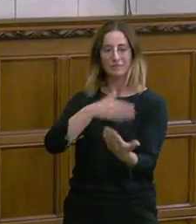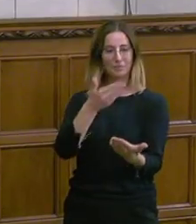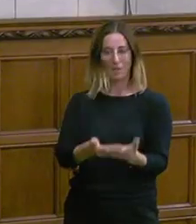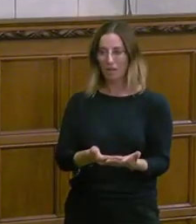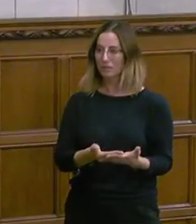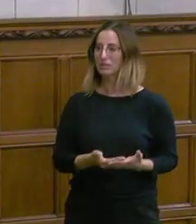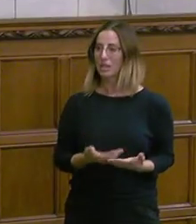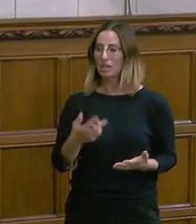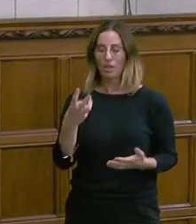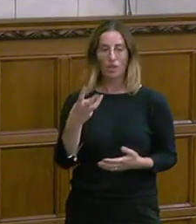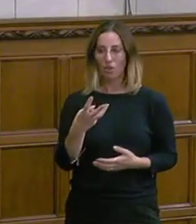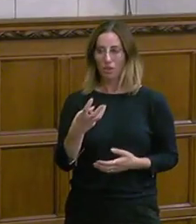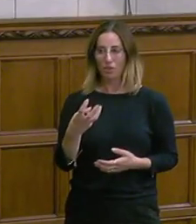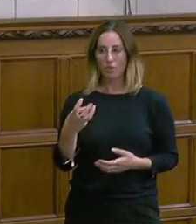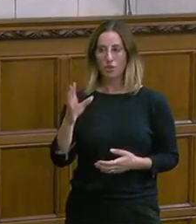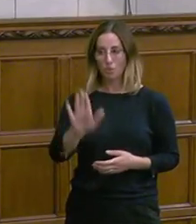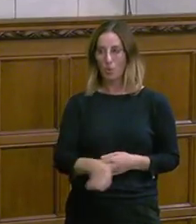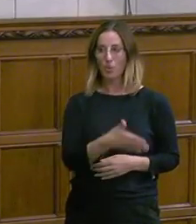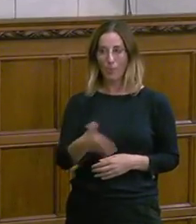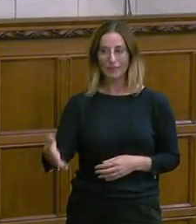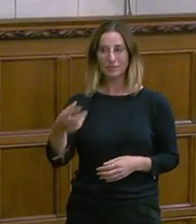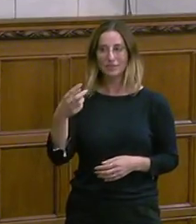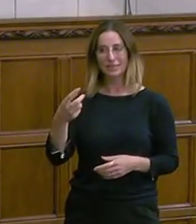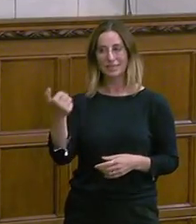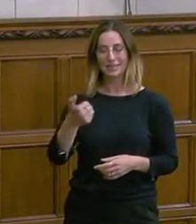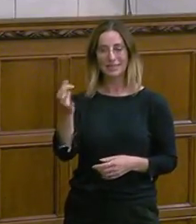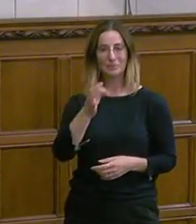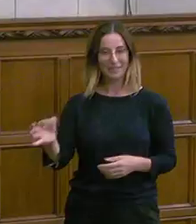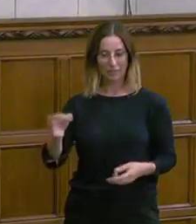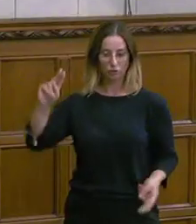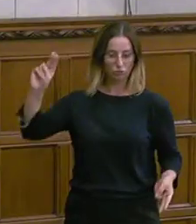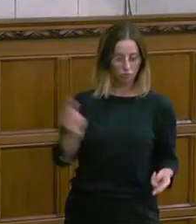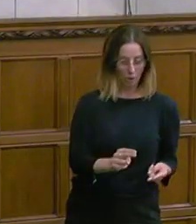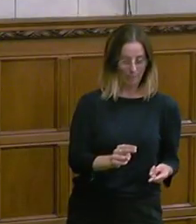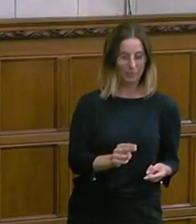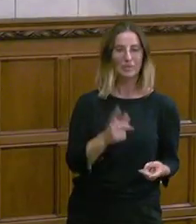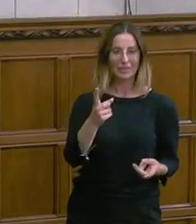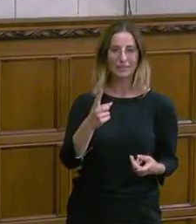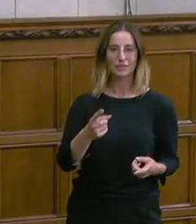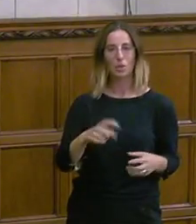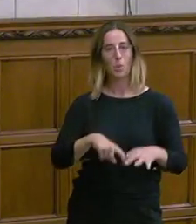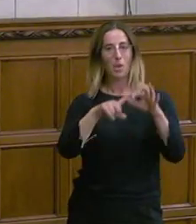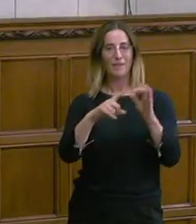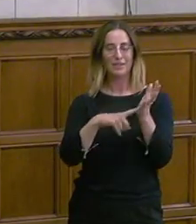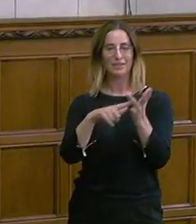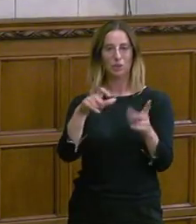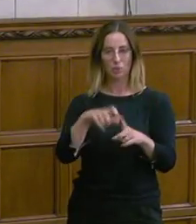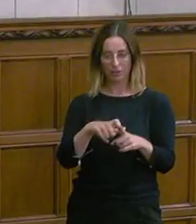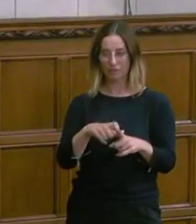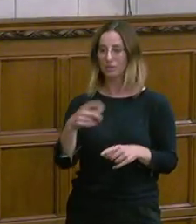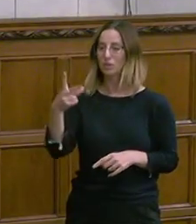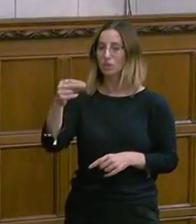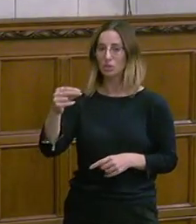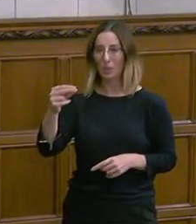deaf, there's been a 16% drop in the number of fully qualified teachers of the deaf and a 12% drop